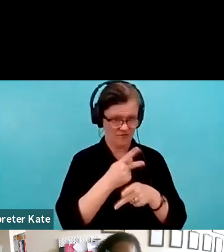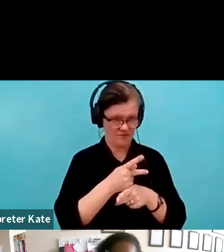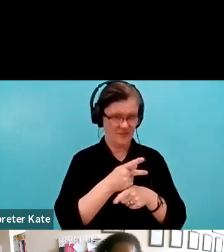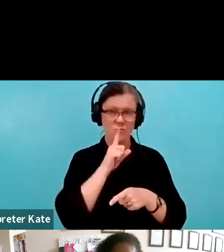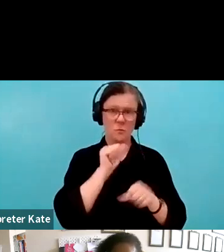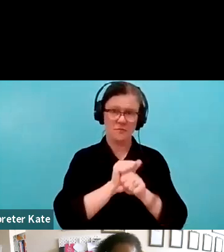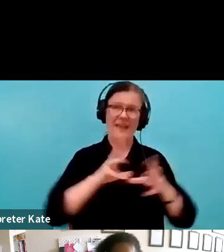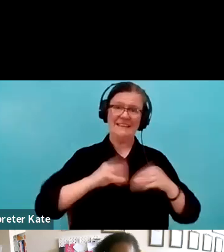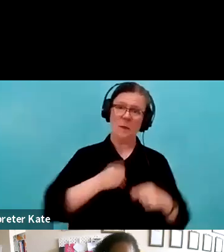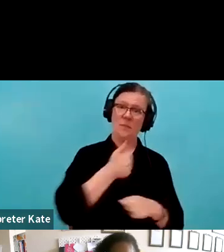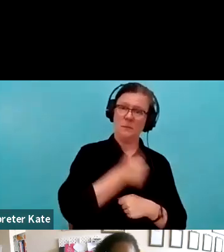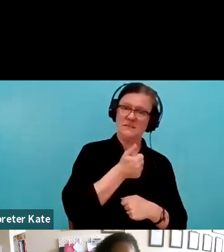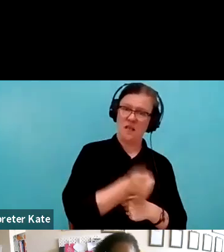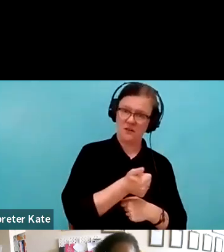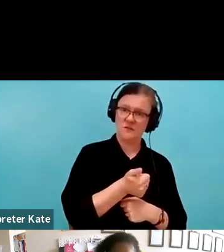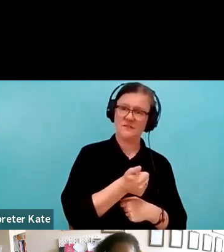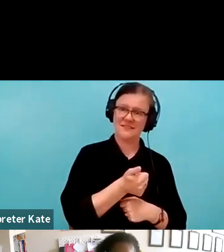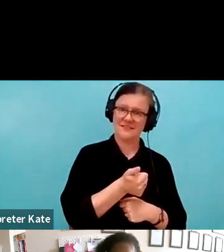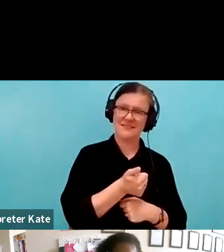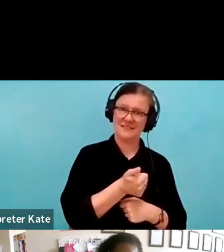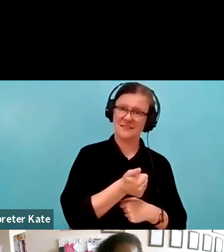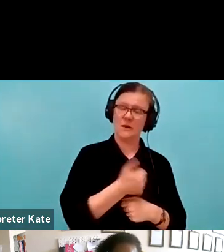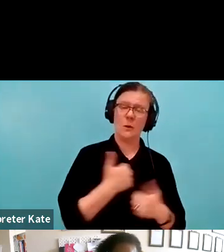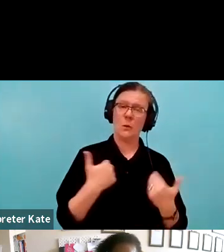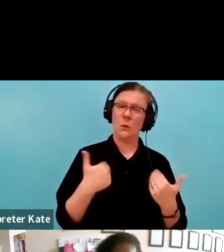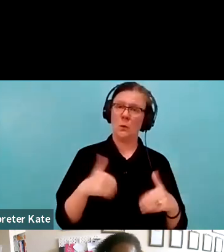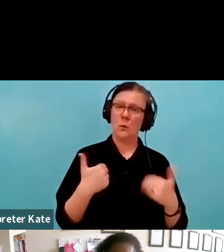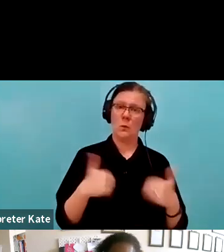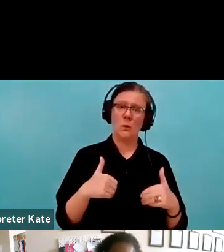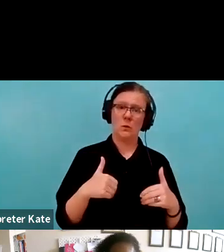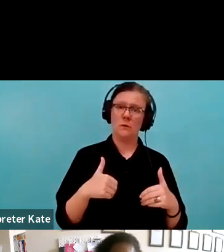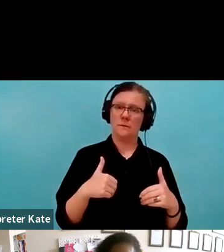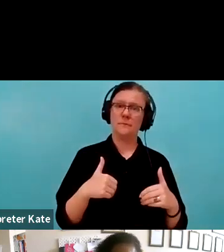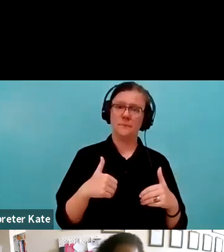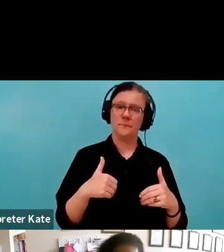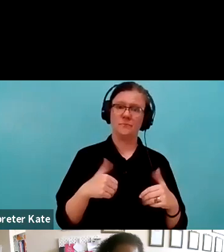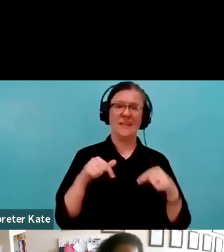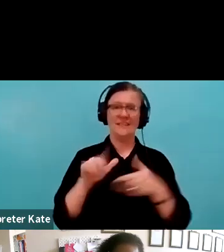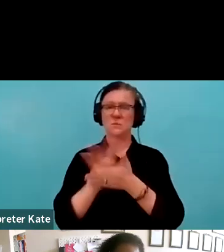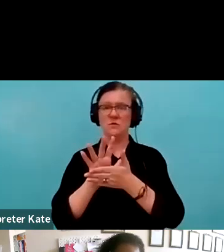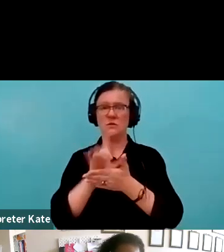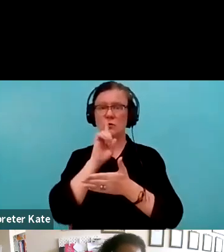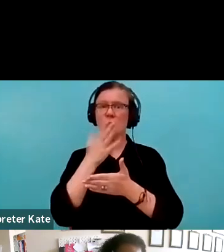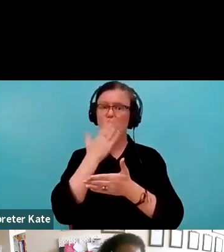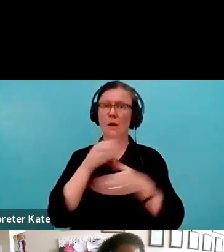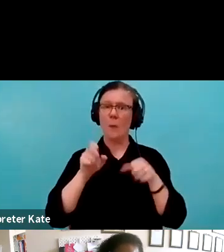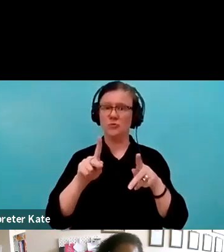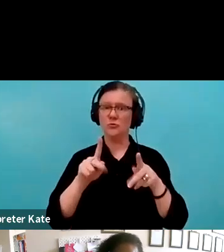accept themselves. This does a very quick job of doing that. So I think it's great.